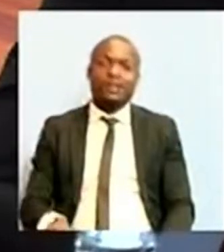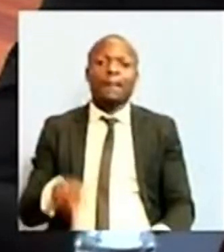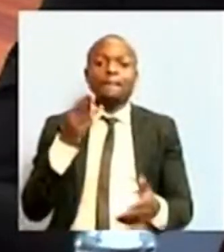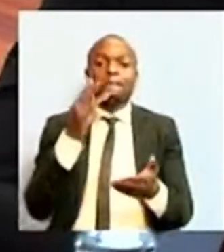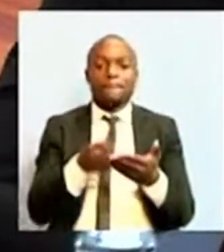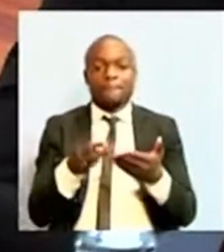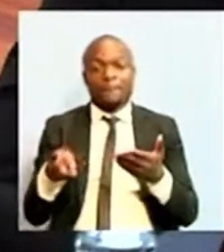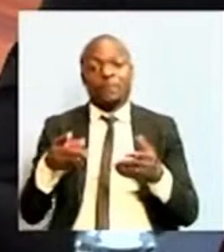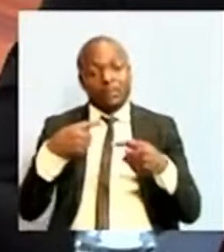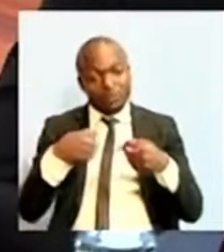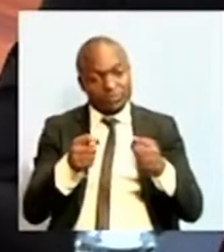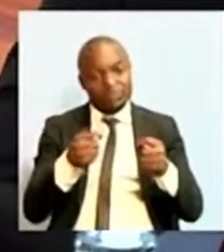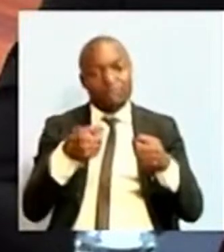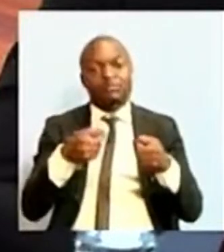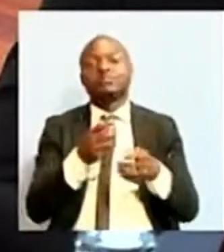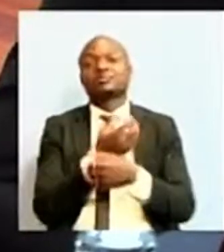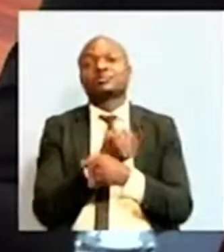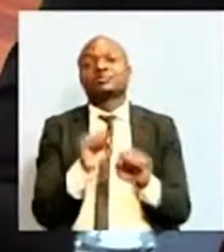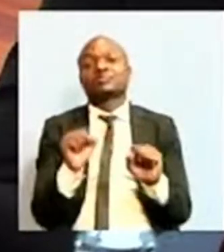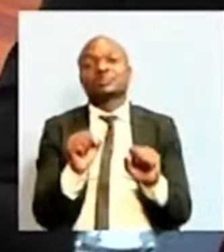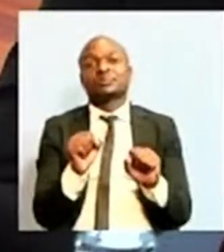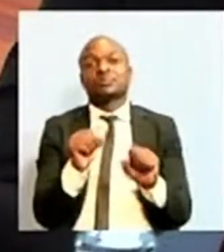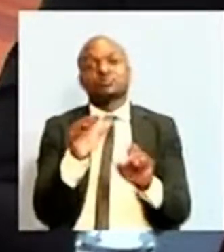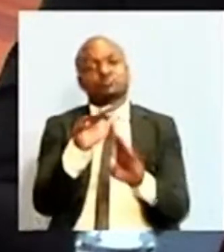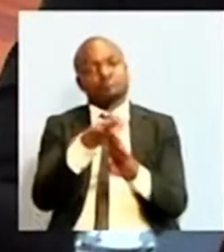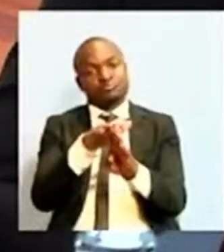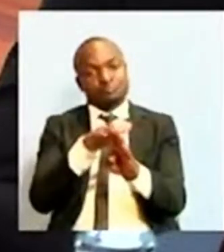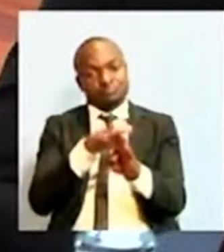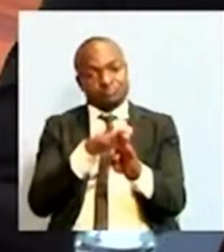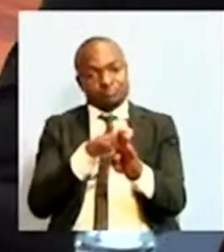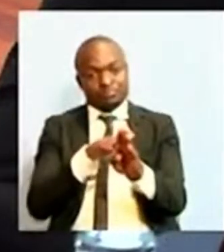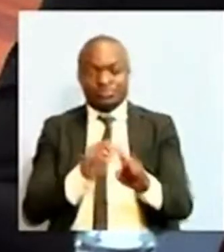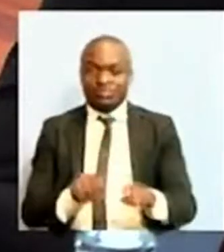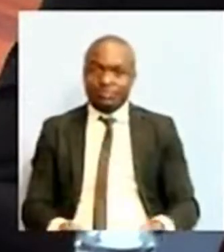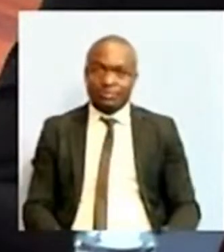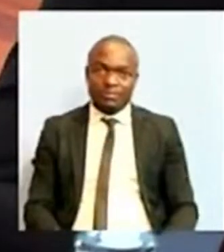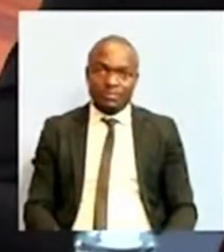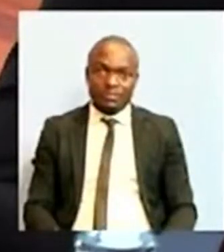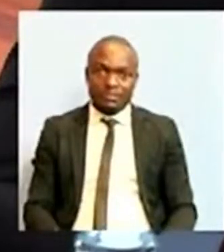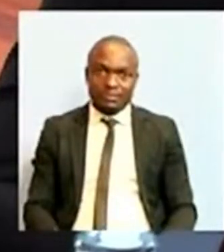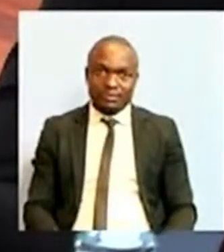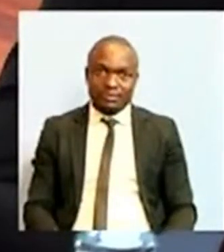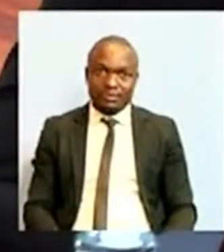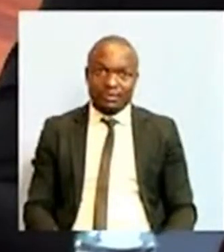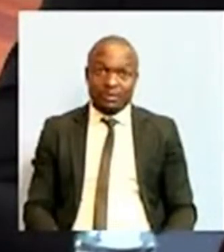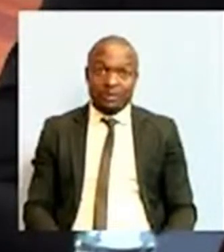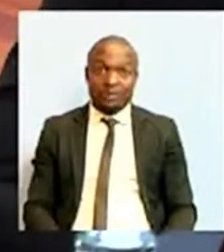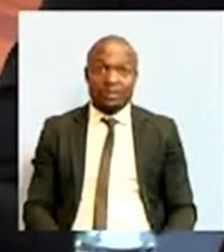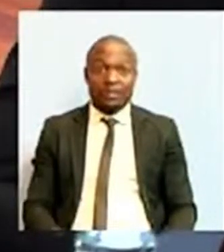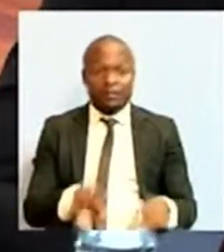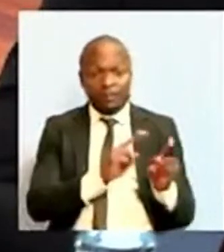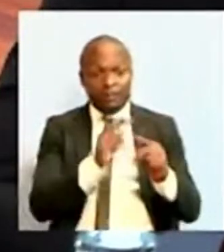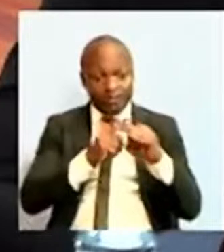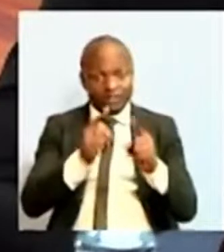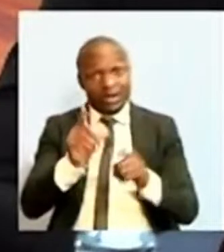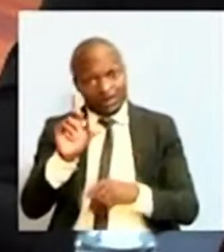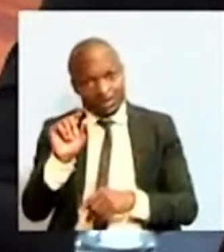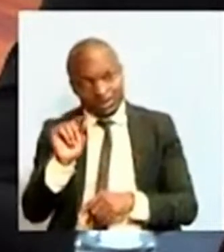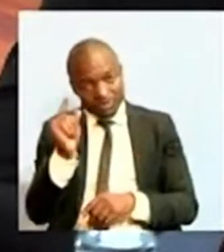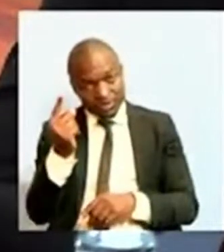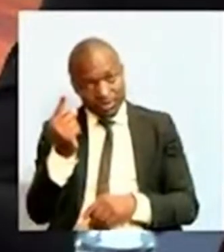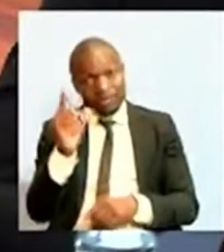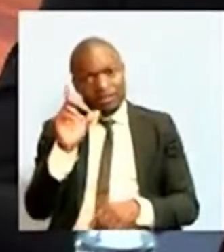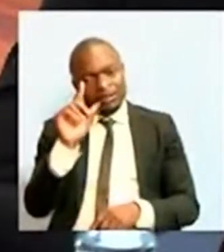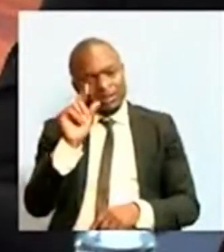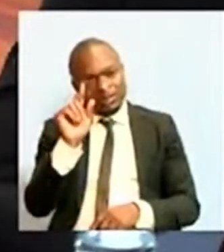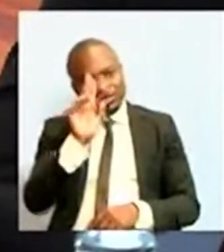matter that they are trying to resolve gradually. So we actually had that response, but for 2022,